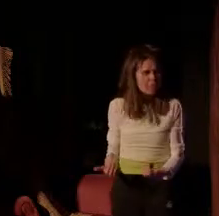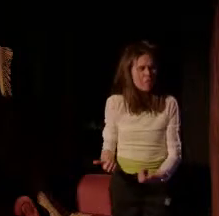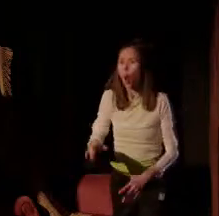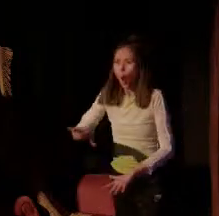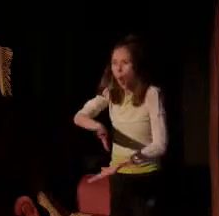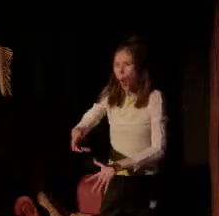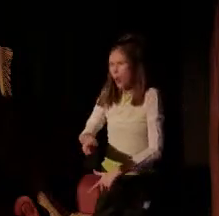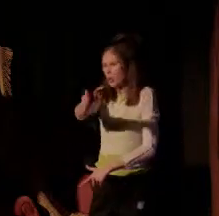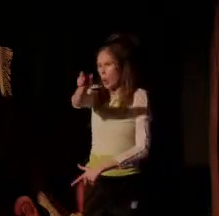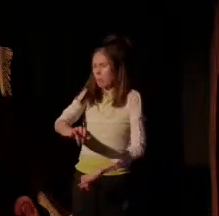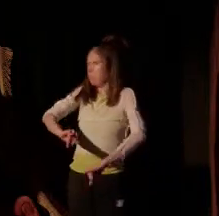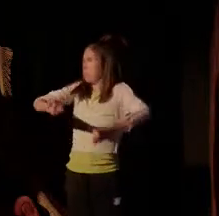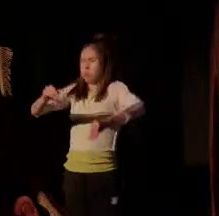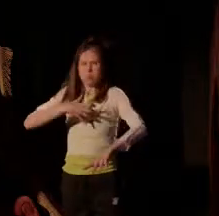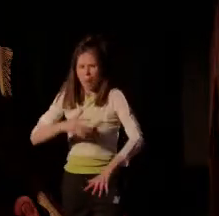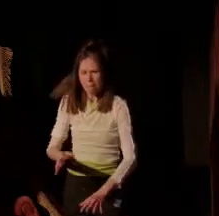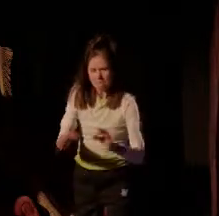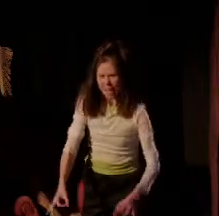Yeah. Oh,